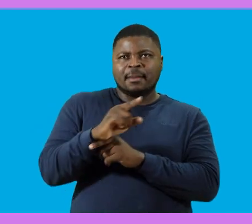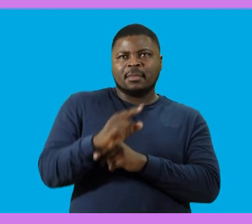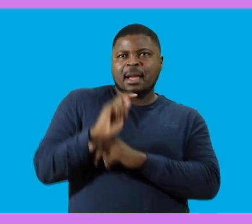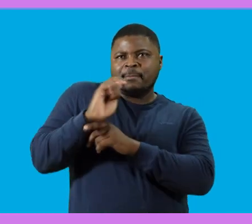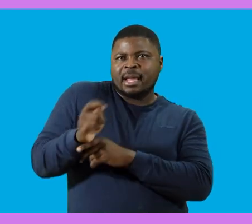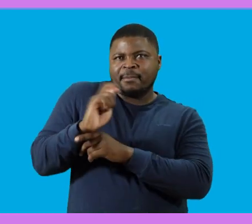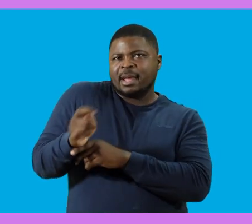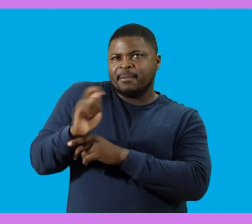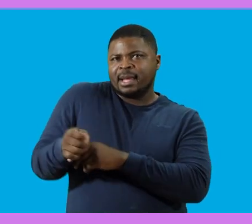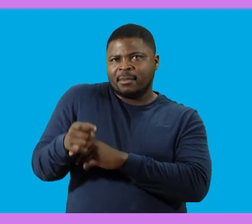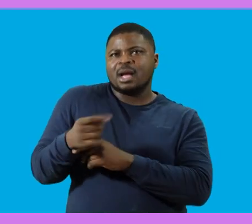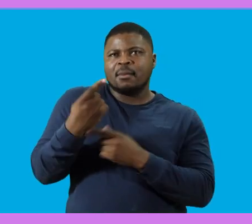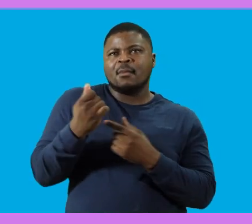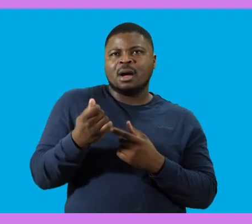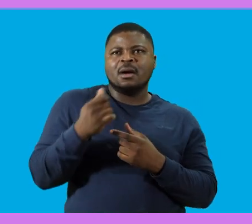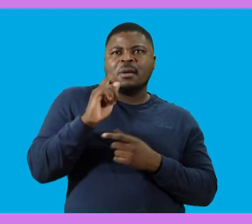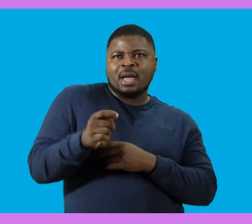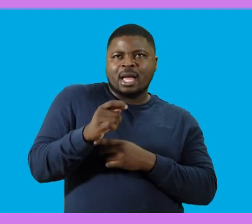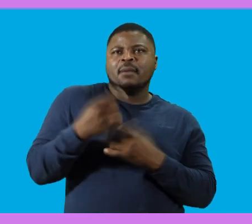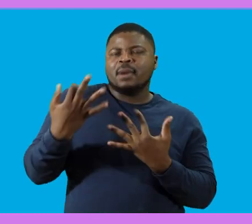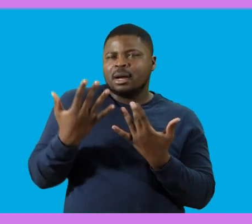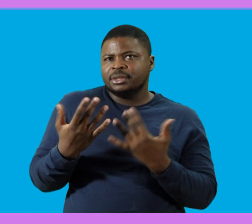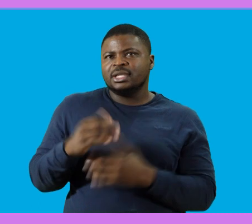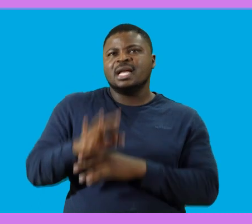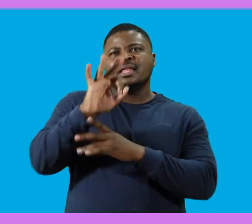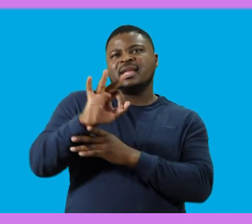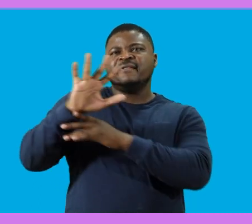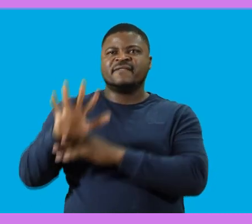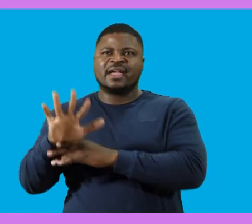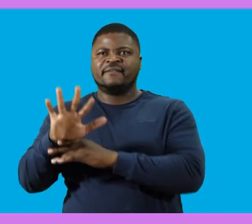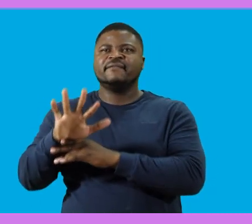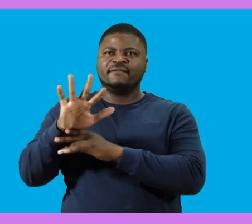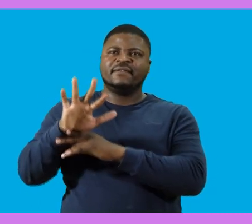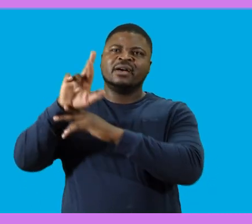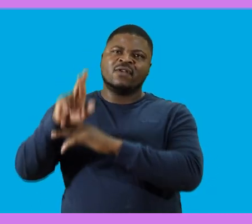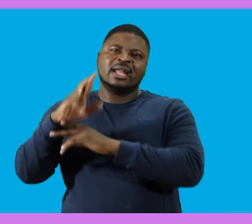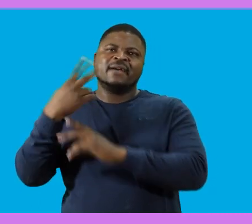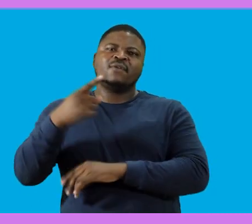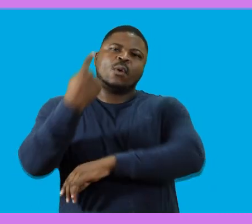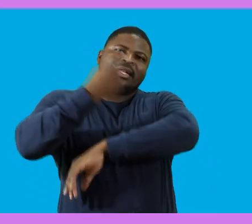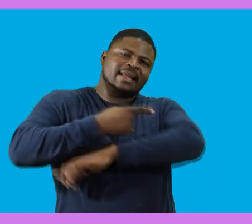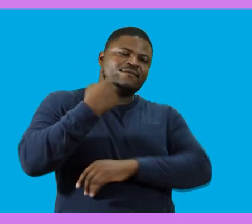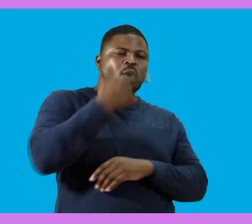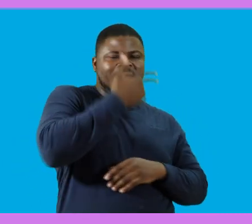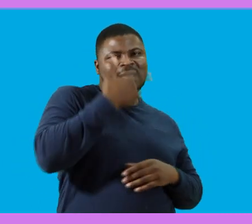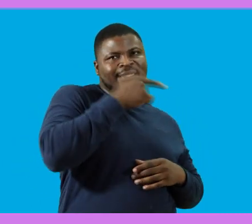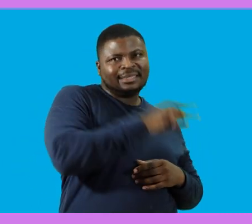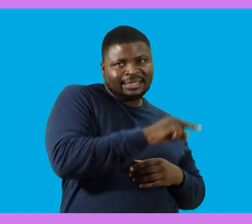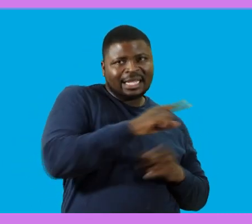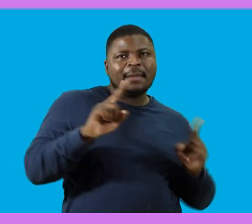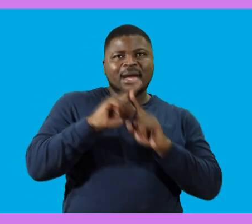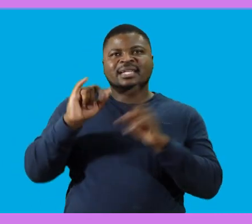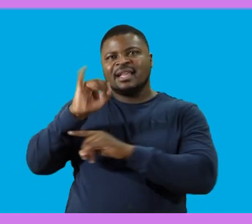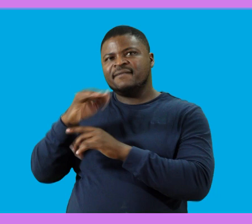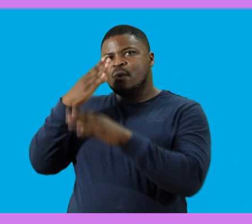that is, I'm paying 35 Rand per day on lunch. If he works 3 times a week,